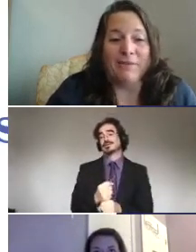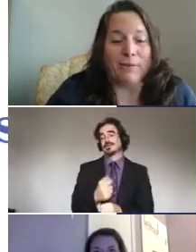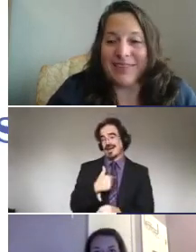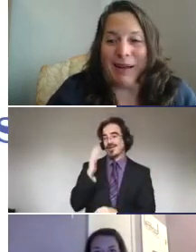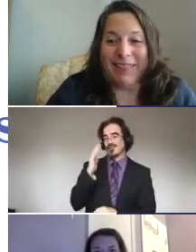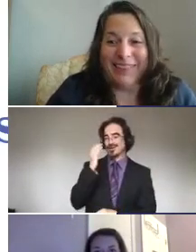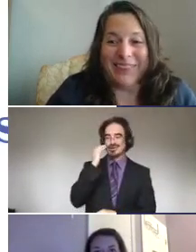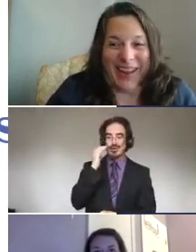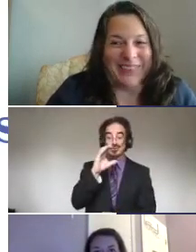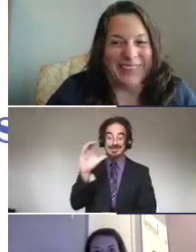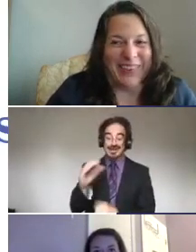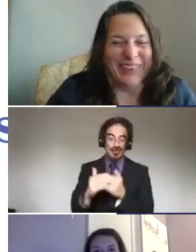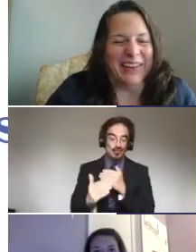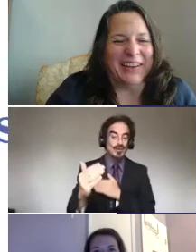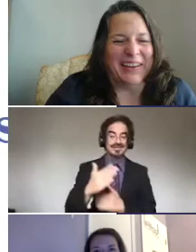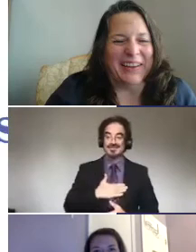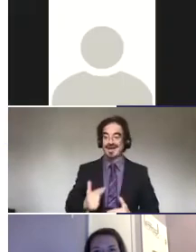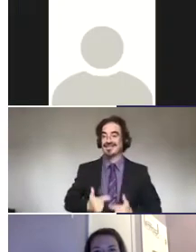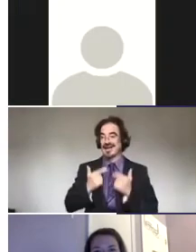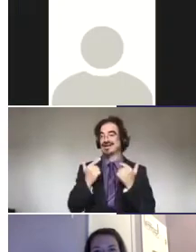for the rest of my life now too.